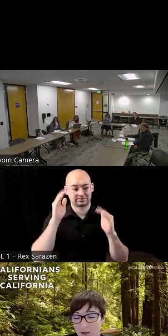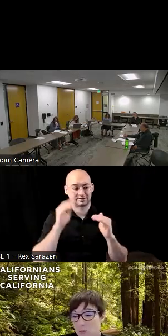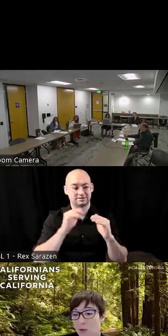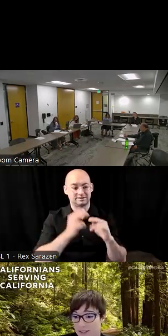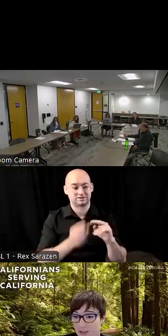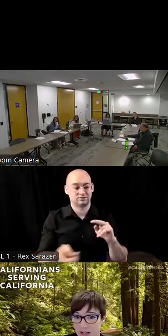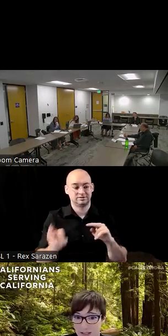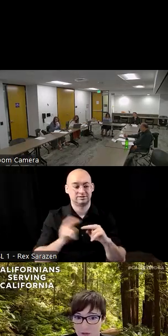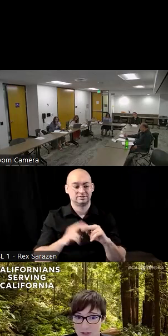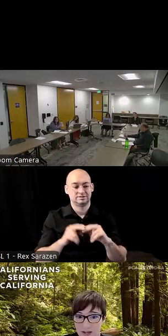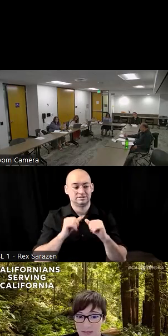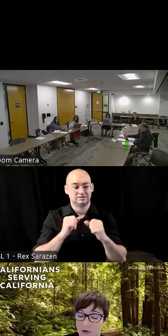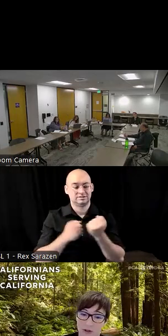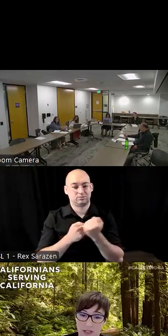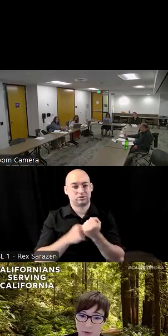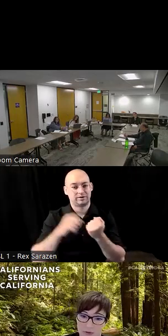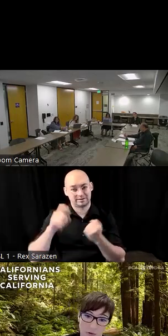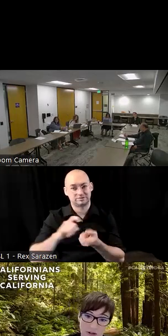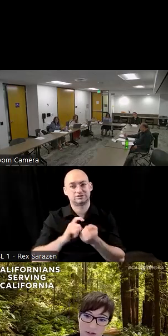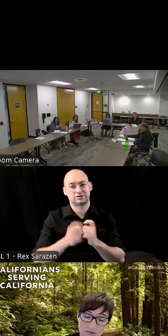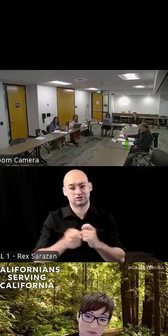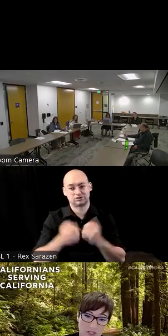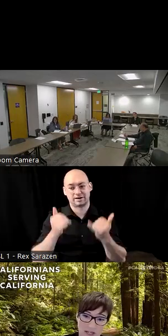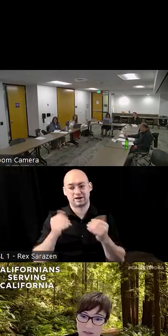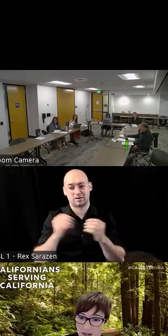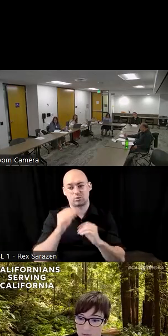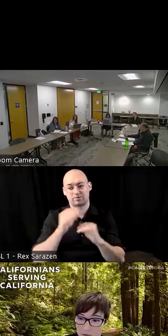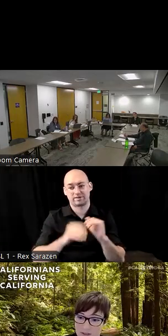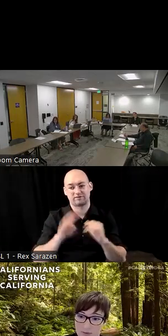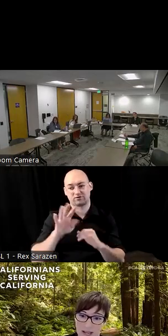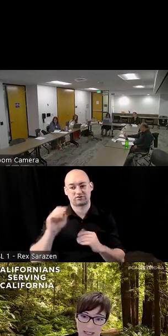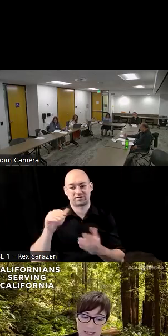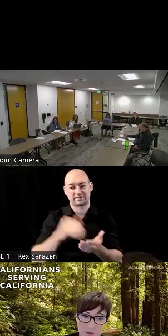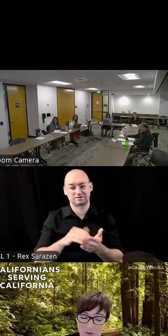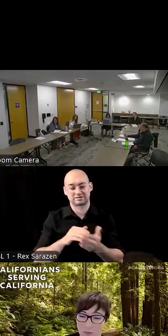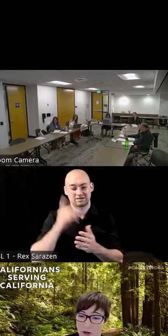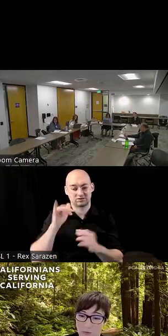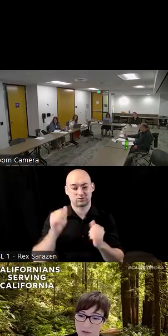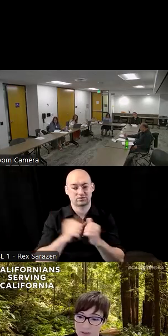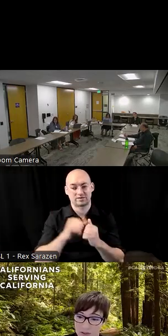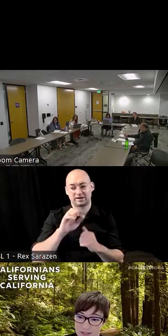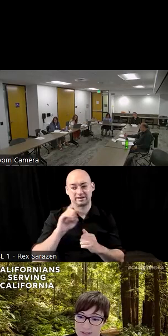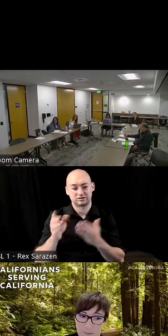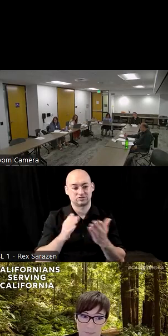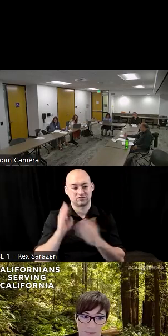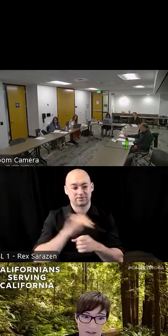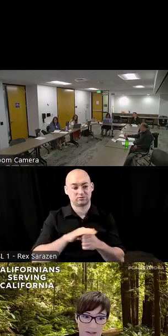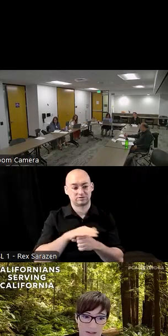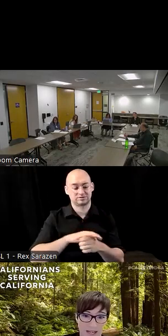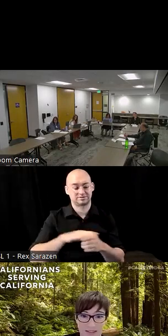increases, our support needs may change. There are currently more than 450,000 Californians with IDD served by our regional center